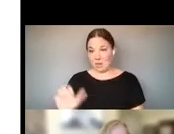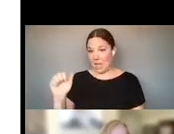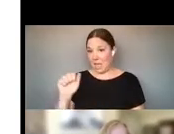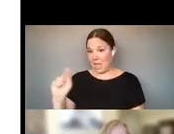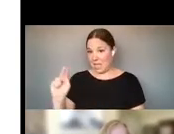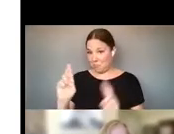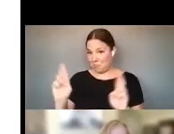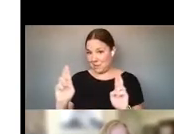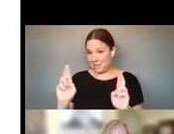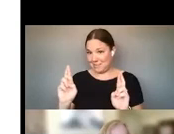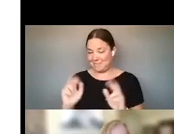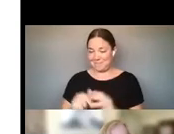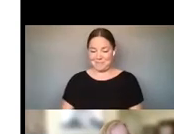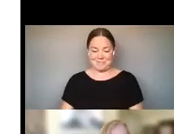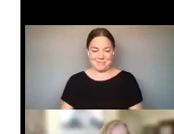Um,